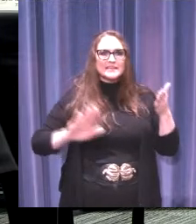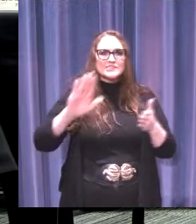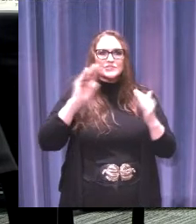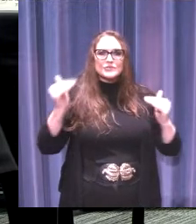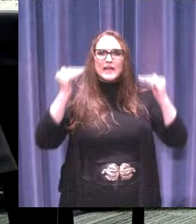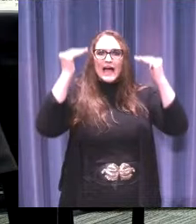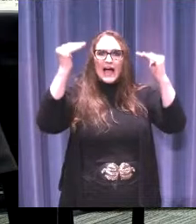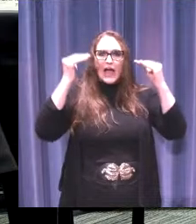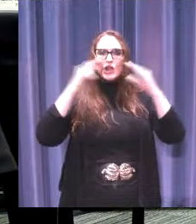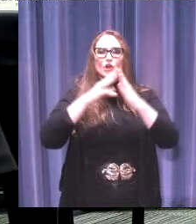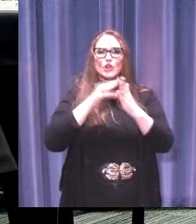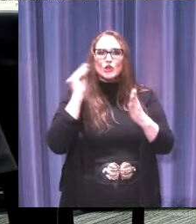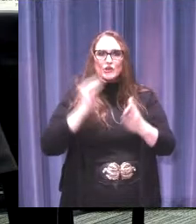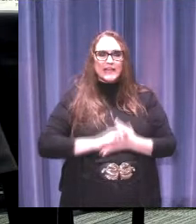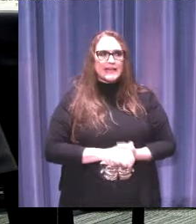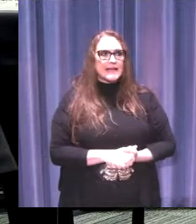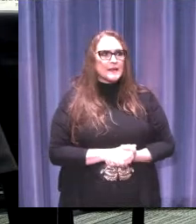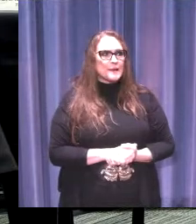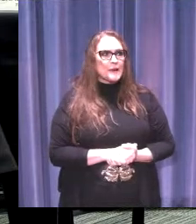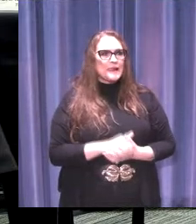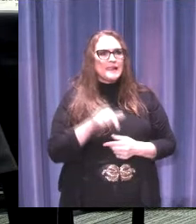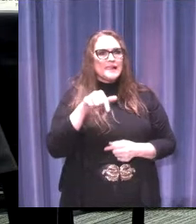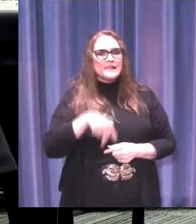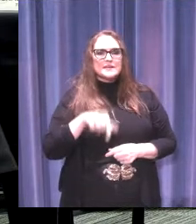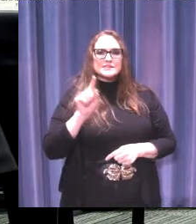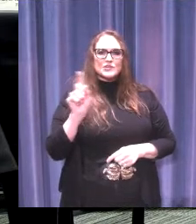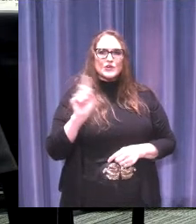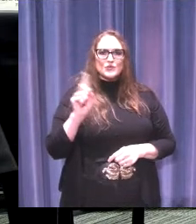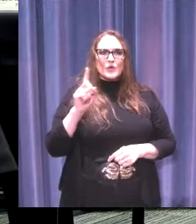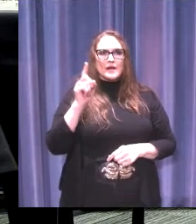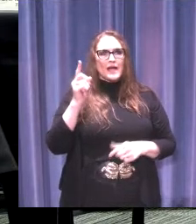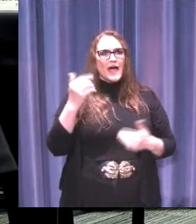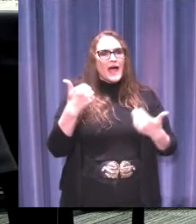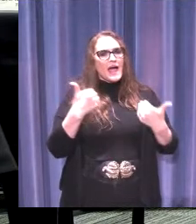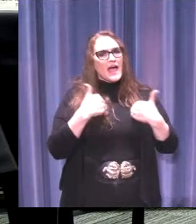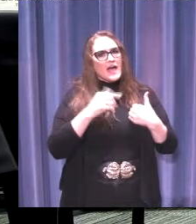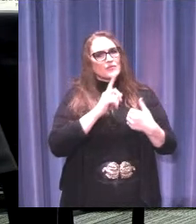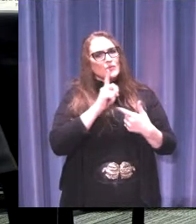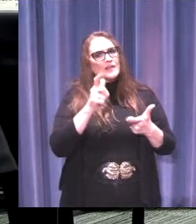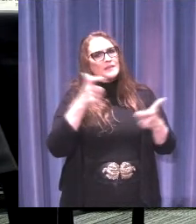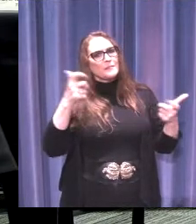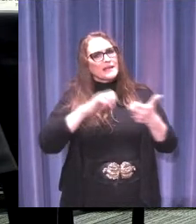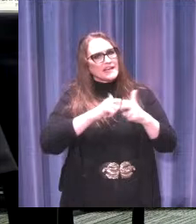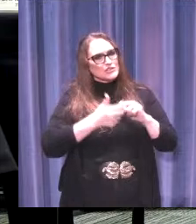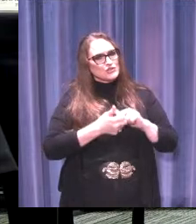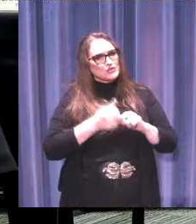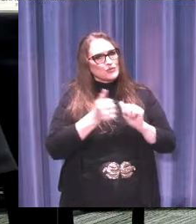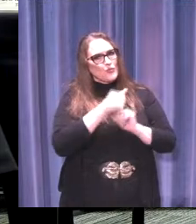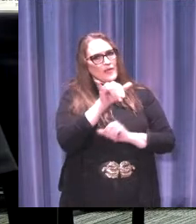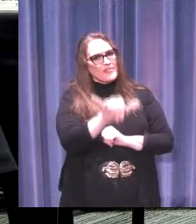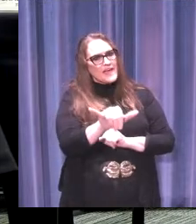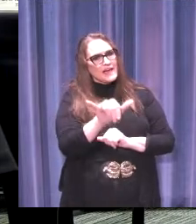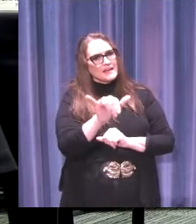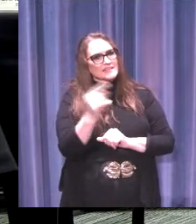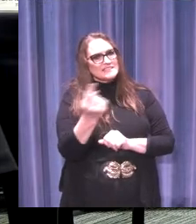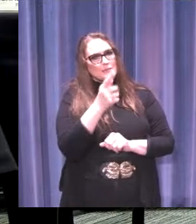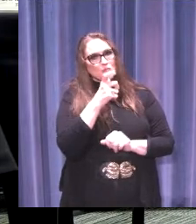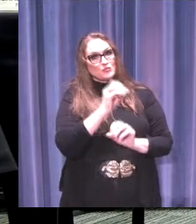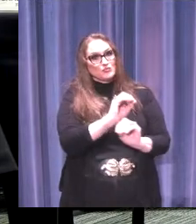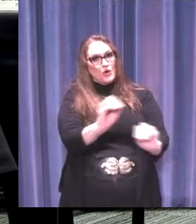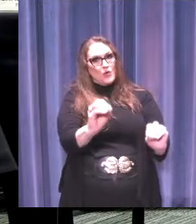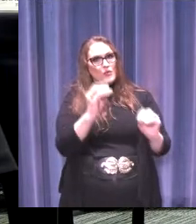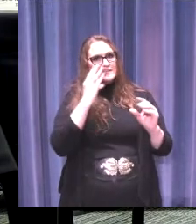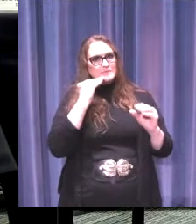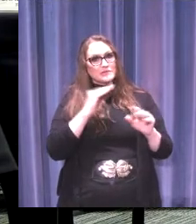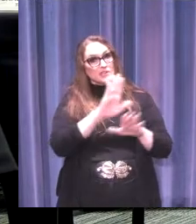learning. So this is where I do have really the big issue with that someone who has no experience. And